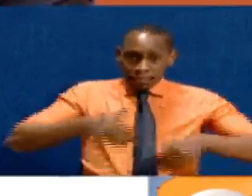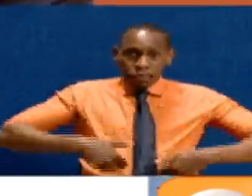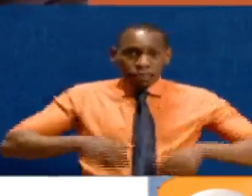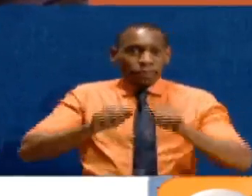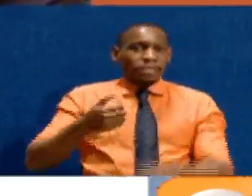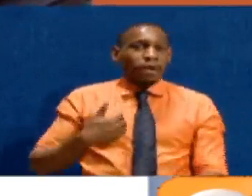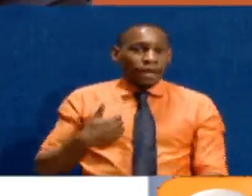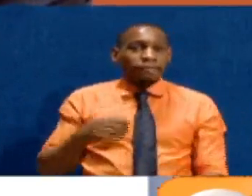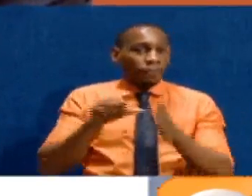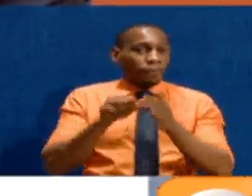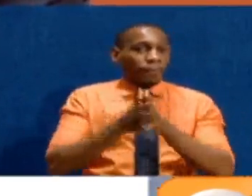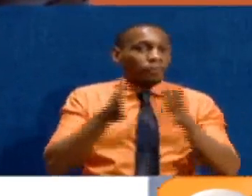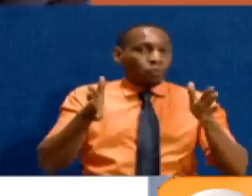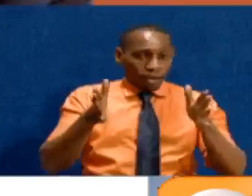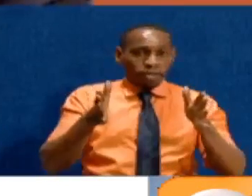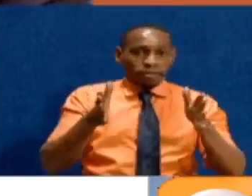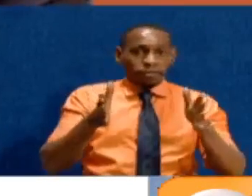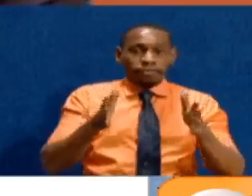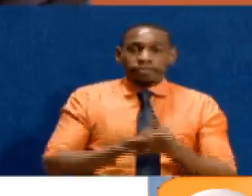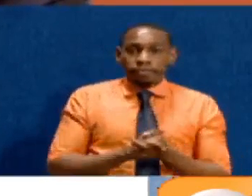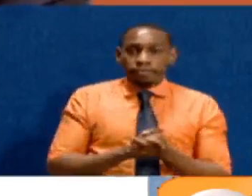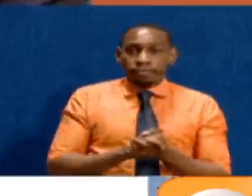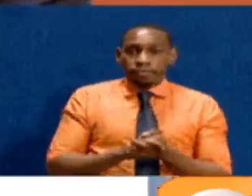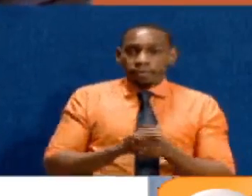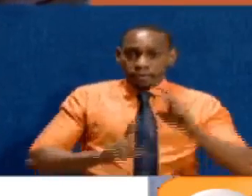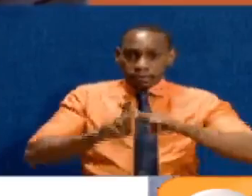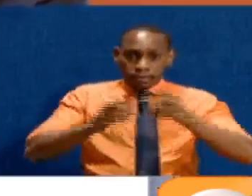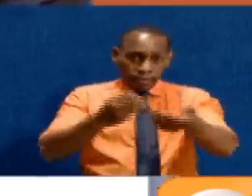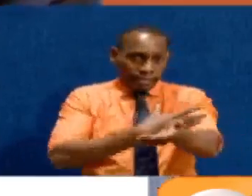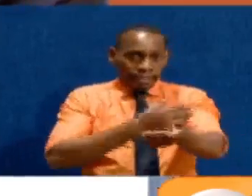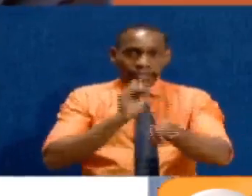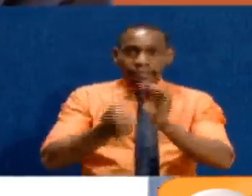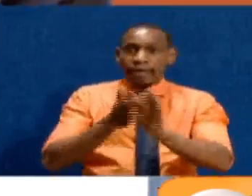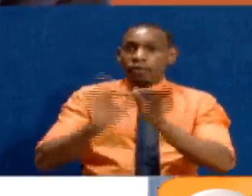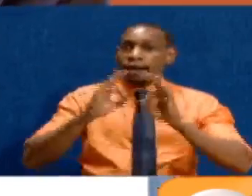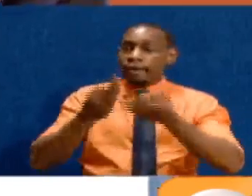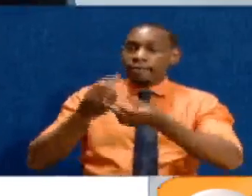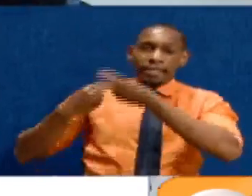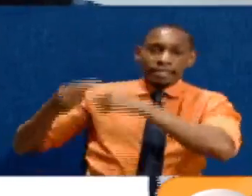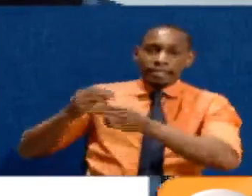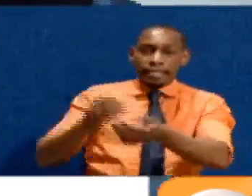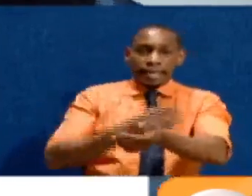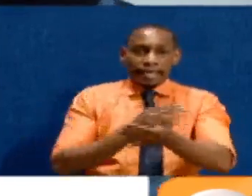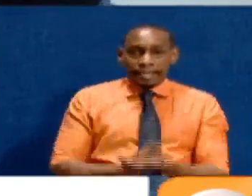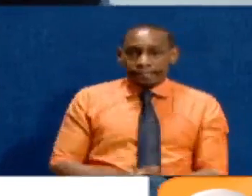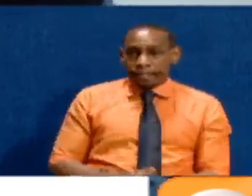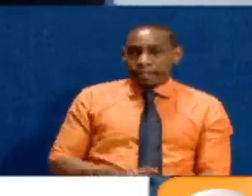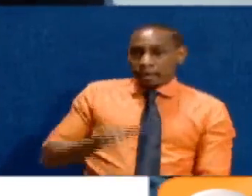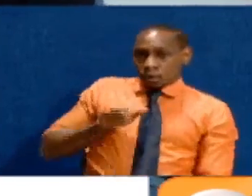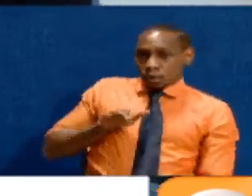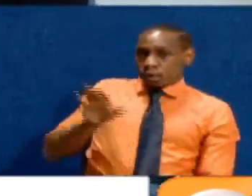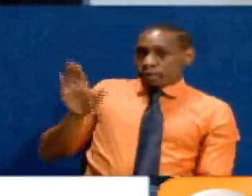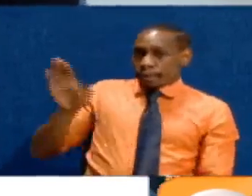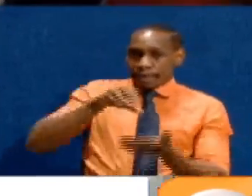there's a genetic problem predisposing the patient to the cancer, even if there is no family history of cancer. In Mwende's case,